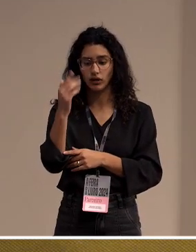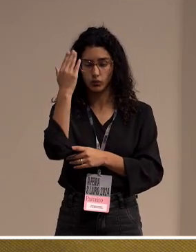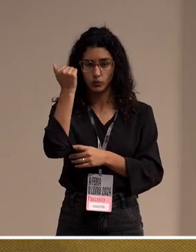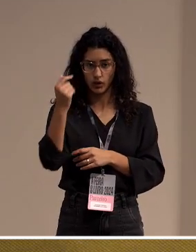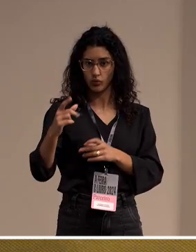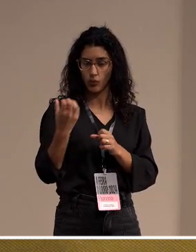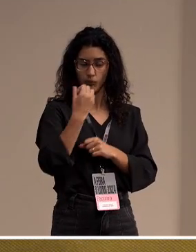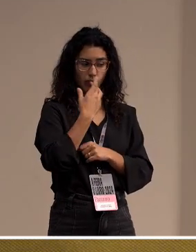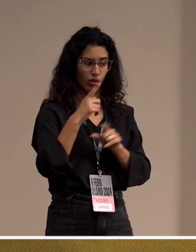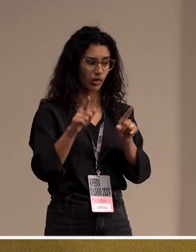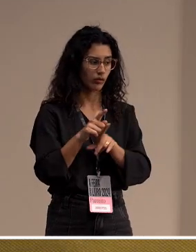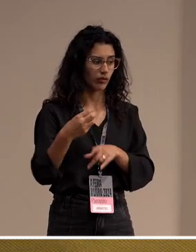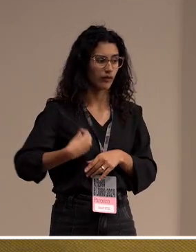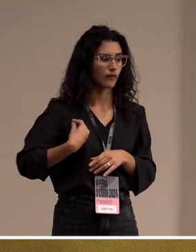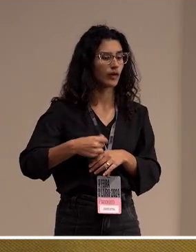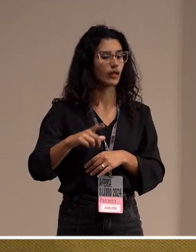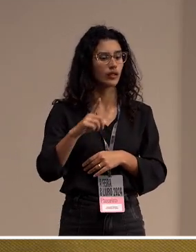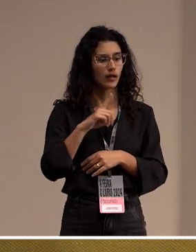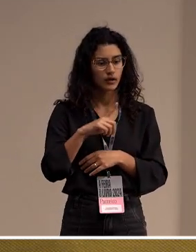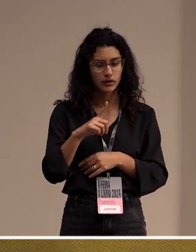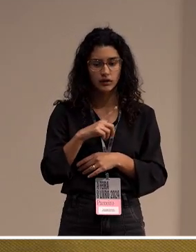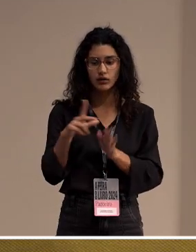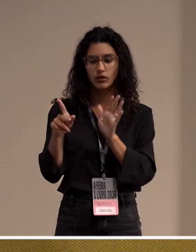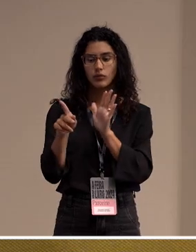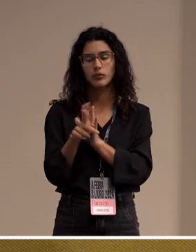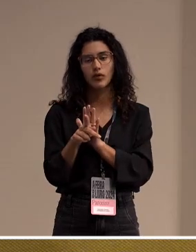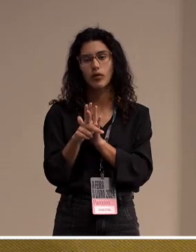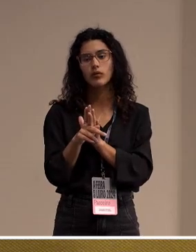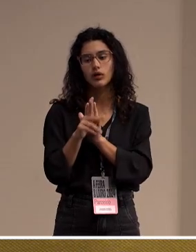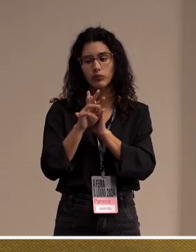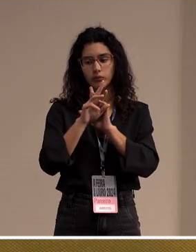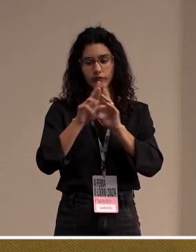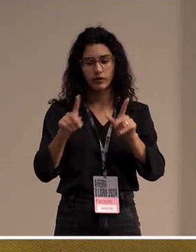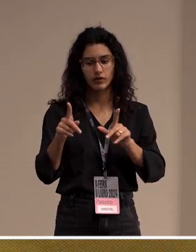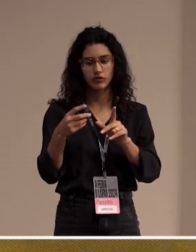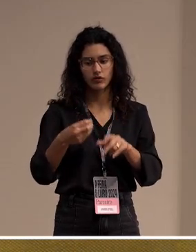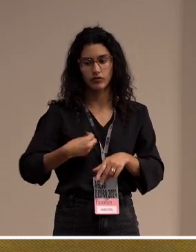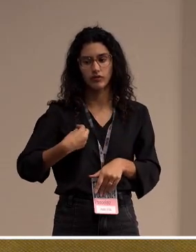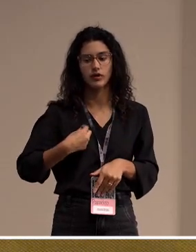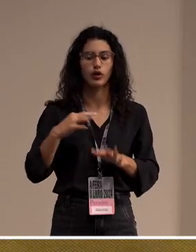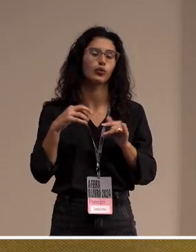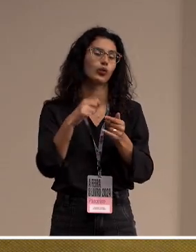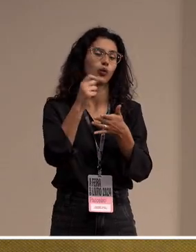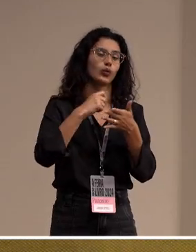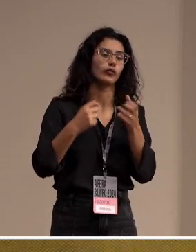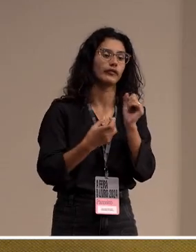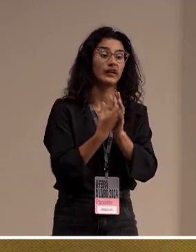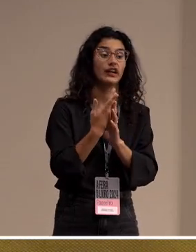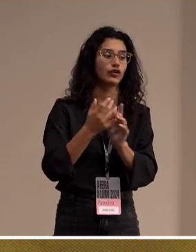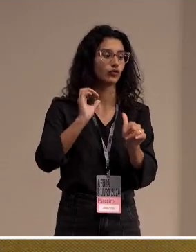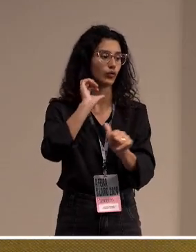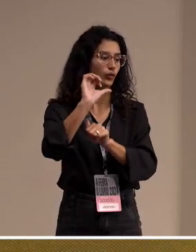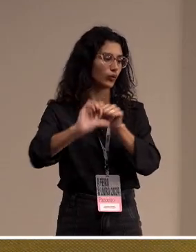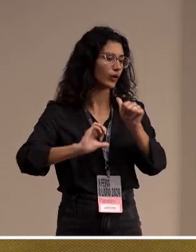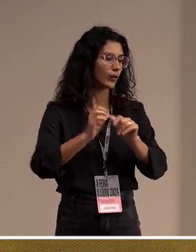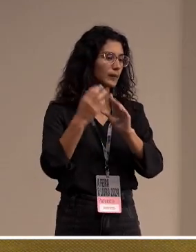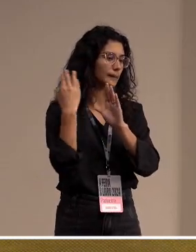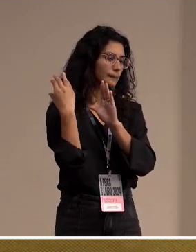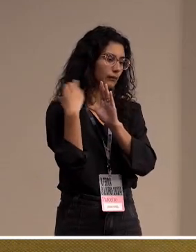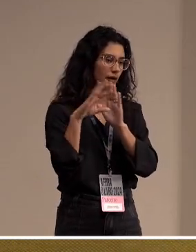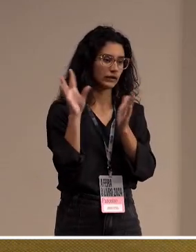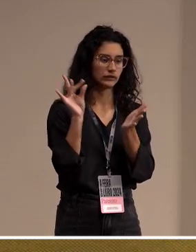lot. Everything I write does not become a book, right? So I take them through that process because I want